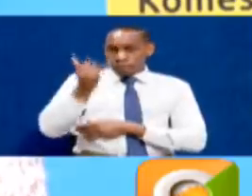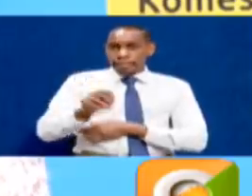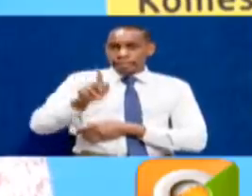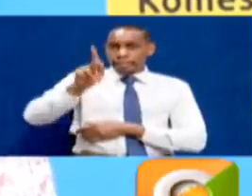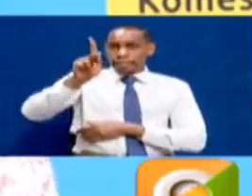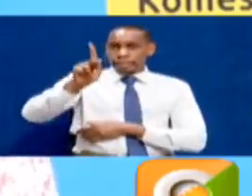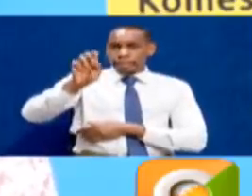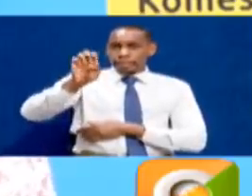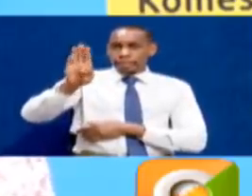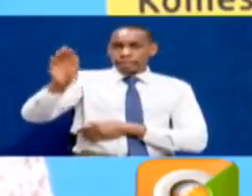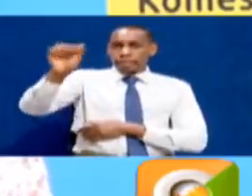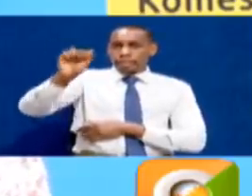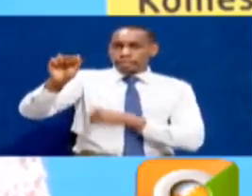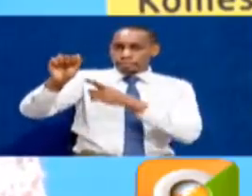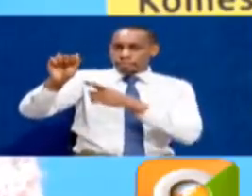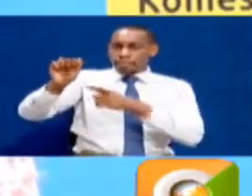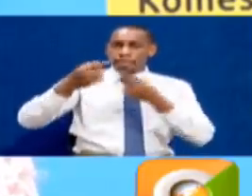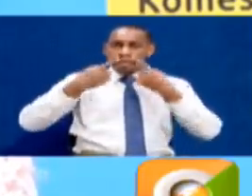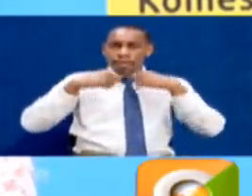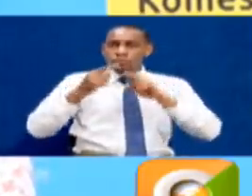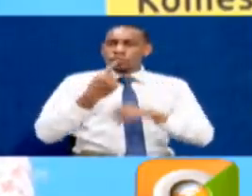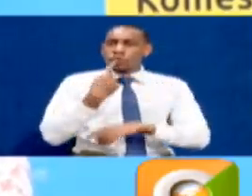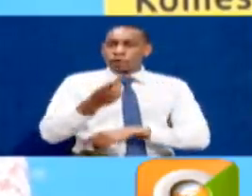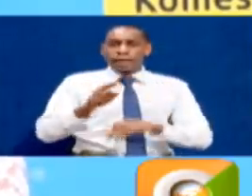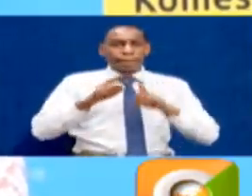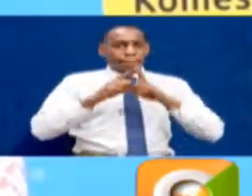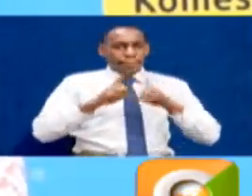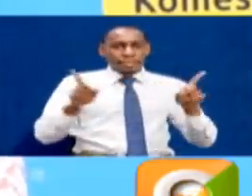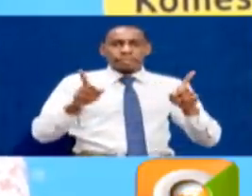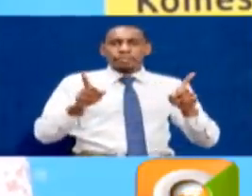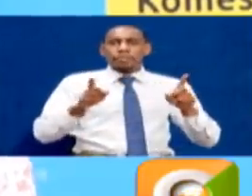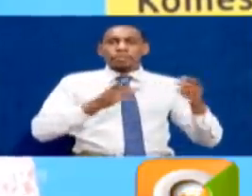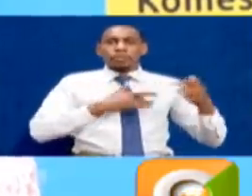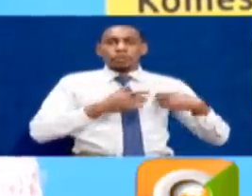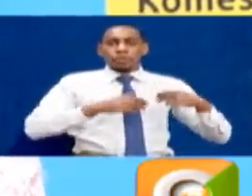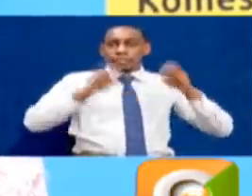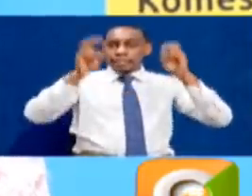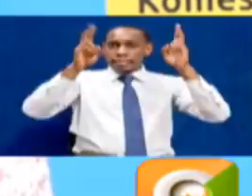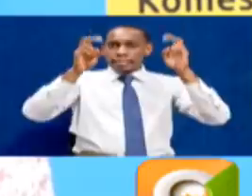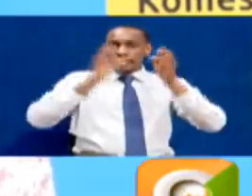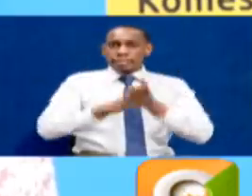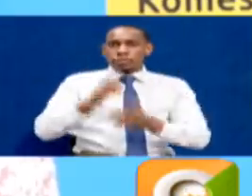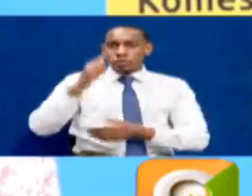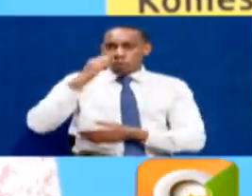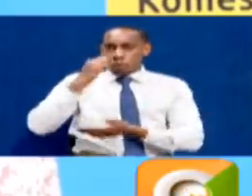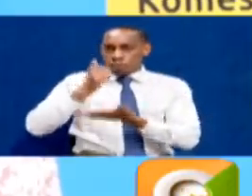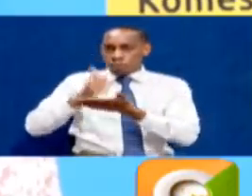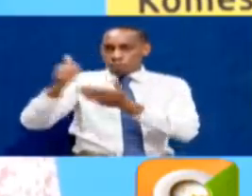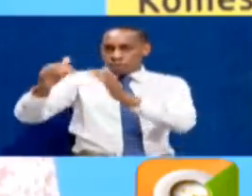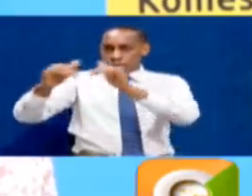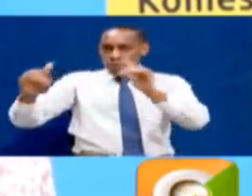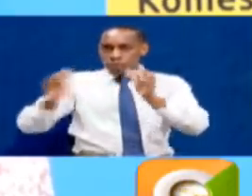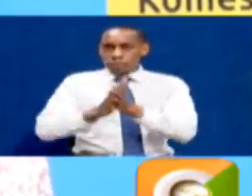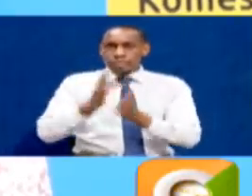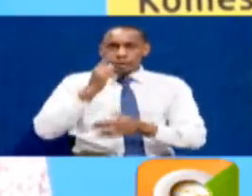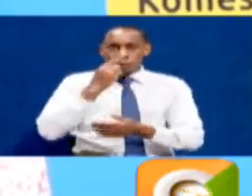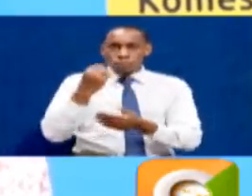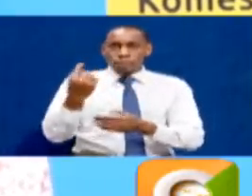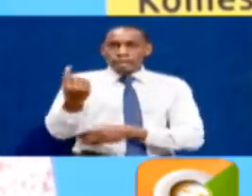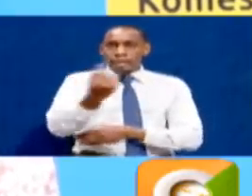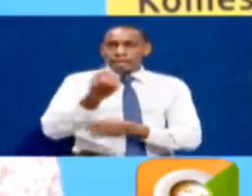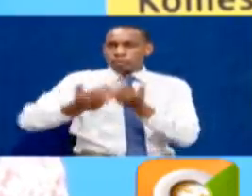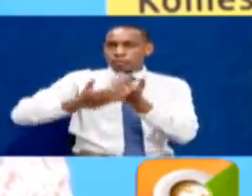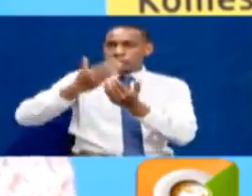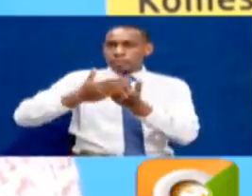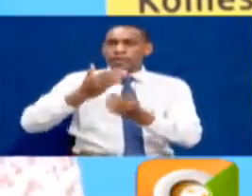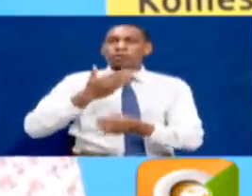KEBS has already given directives on this one. But on the issue of home quarantine and home isolation care,